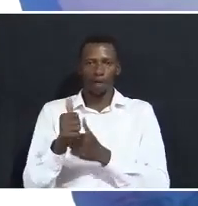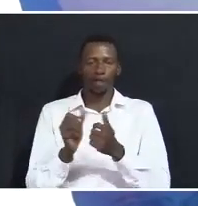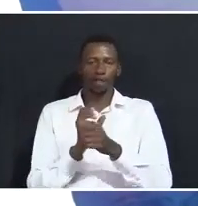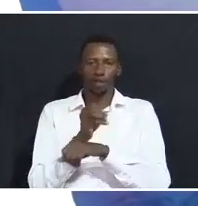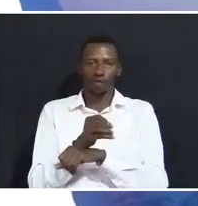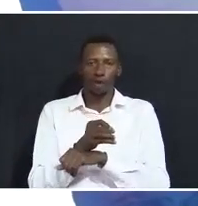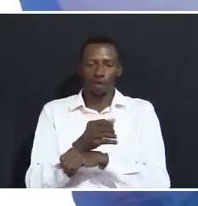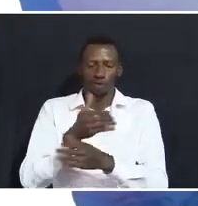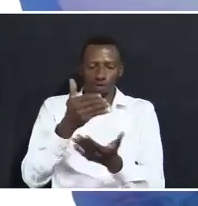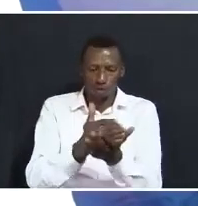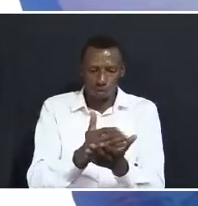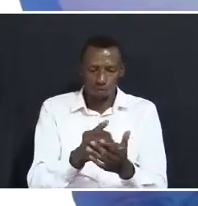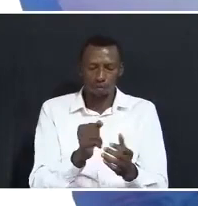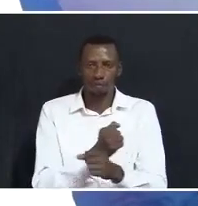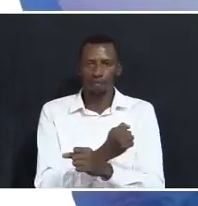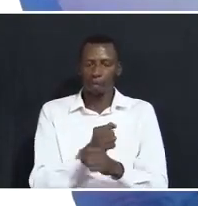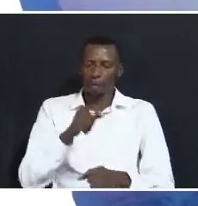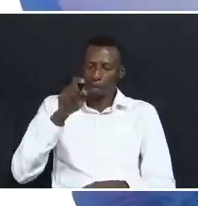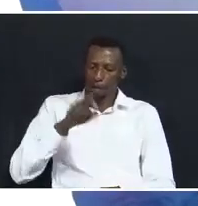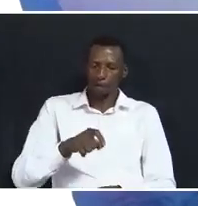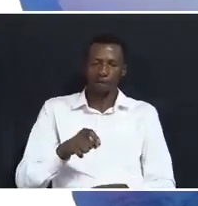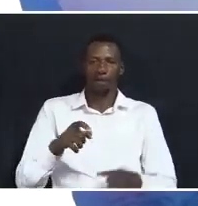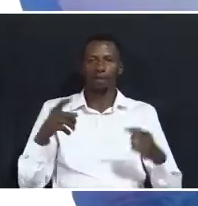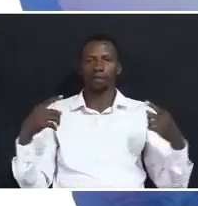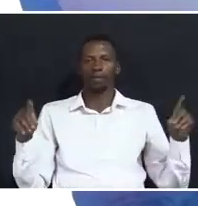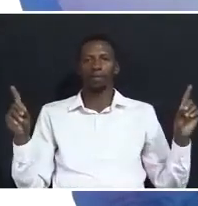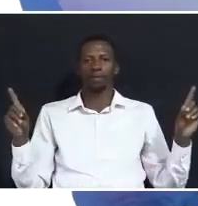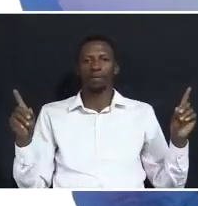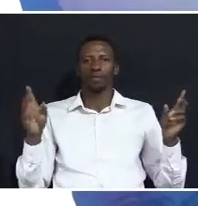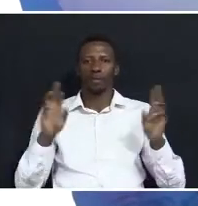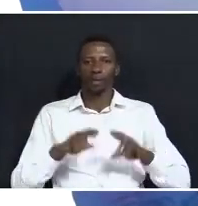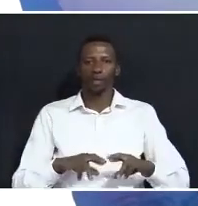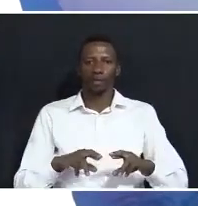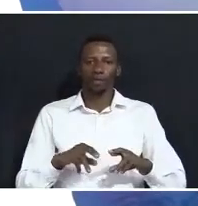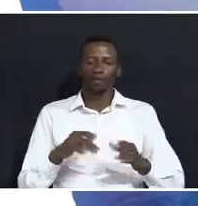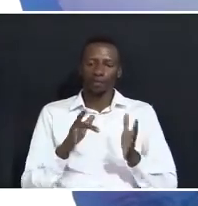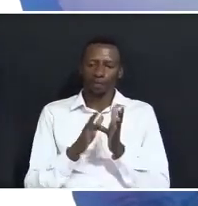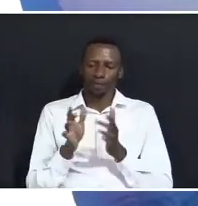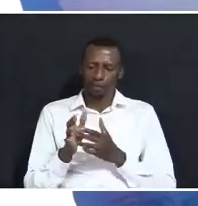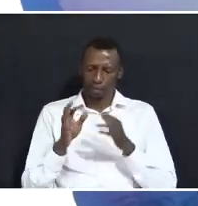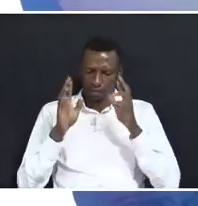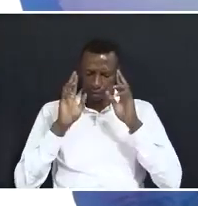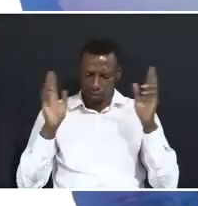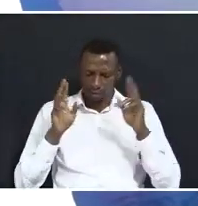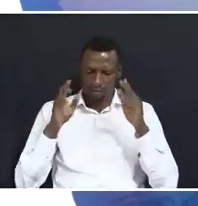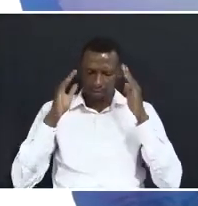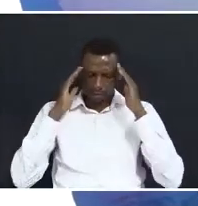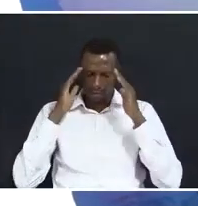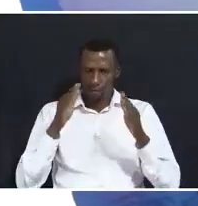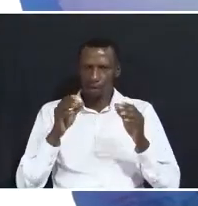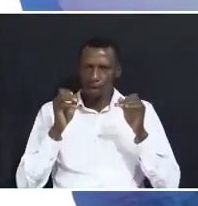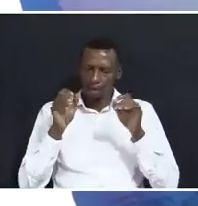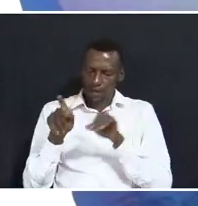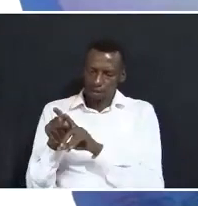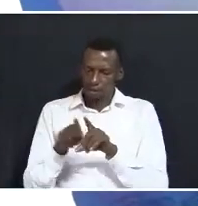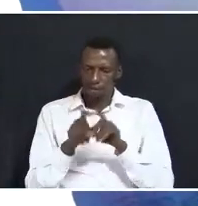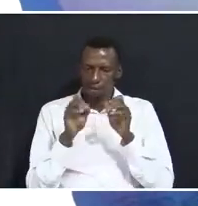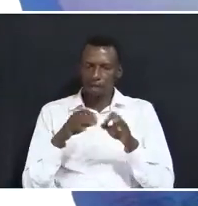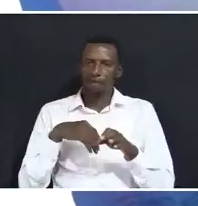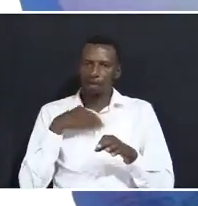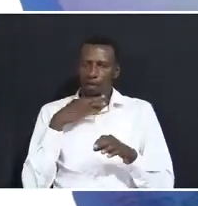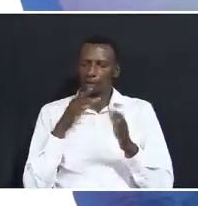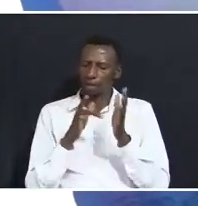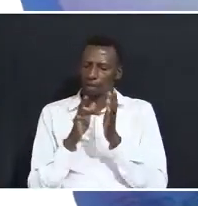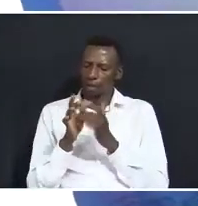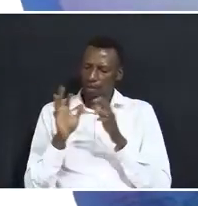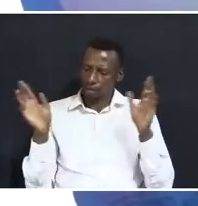unstoppable. It had to happen. He was committed to it. Even if it was going to mean death, he was willing, he was ready to take